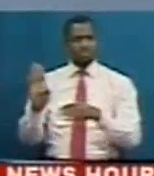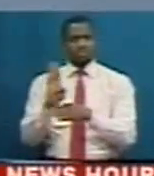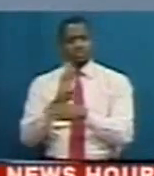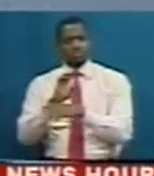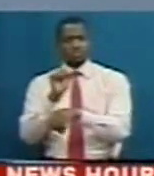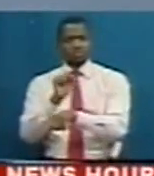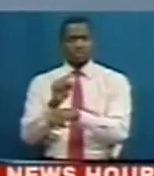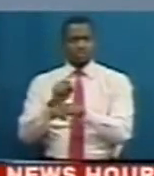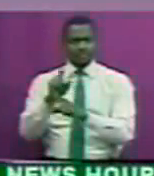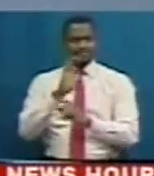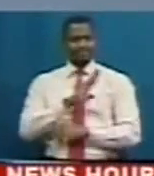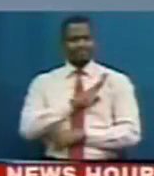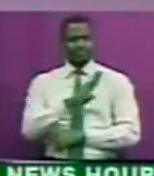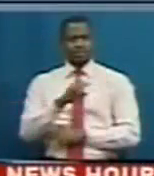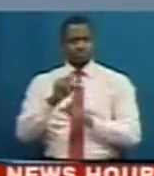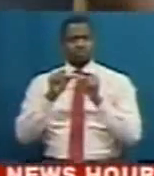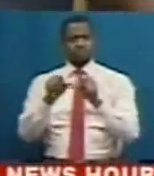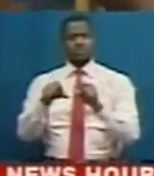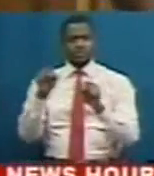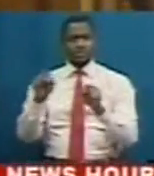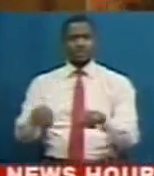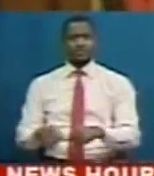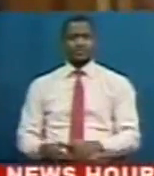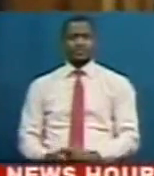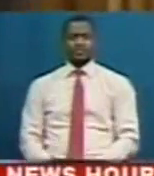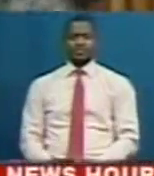business dealings against all odds.